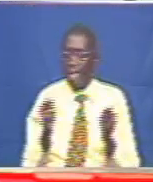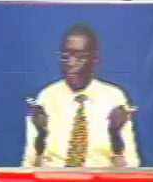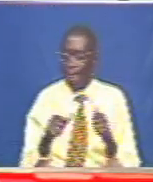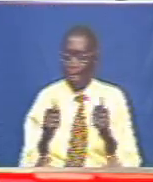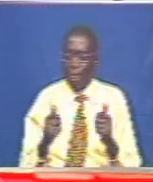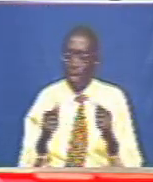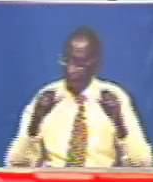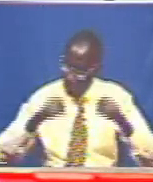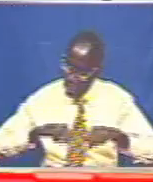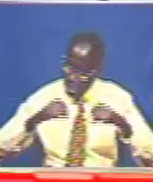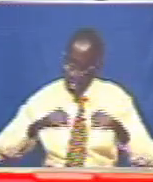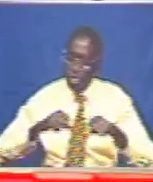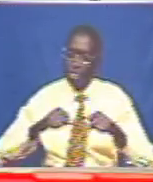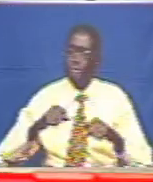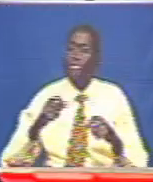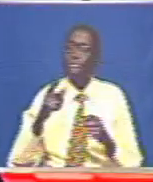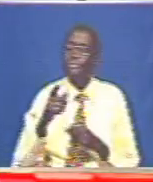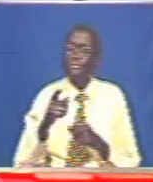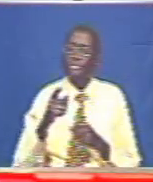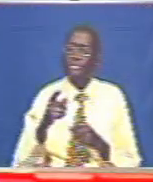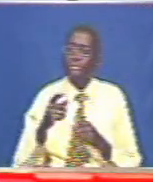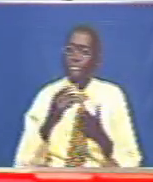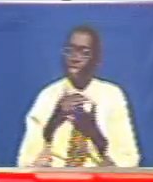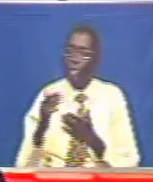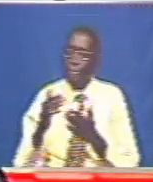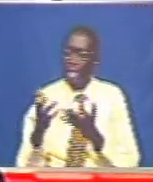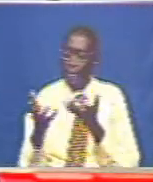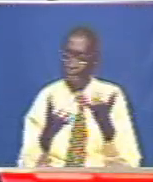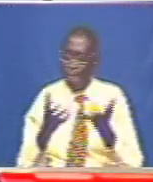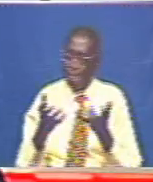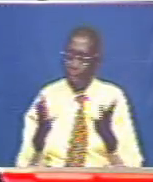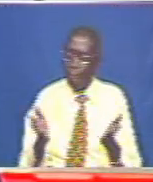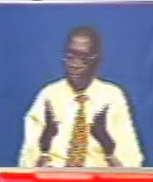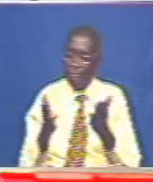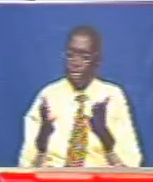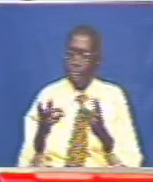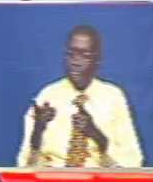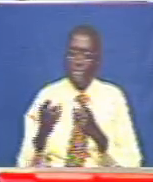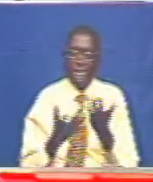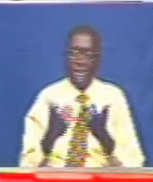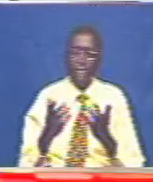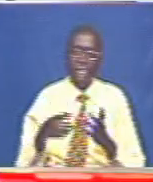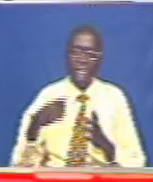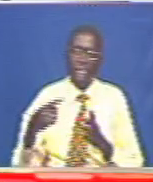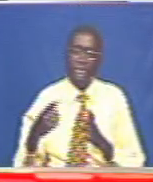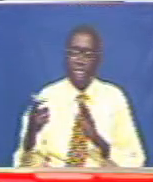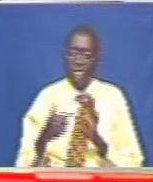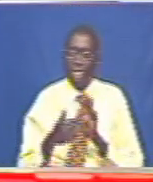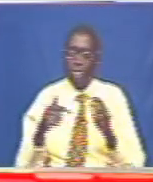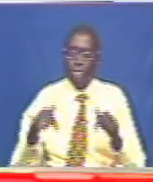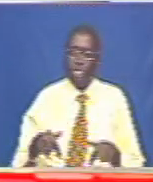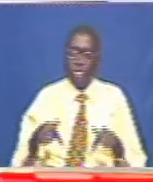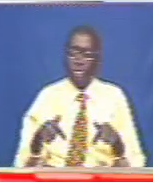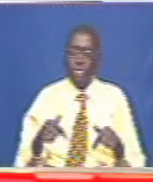it possible and can it be done that actually cooperative business model can also be promoted along our service industry? Mm-hmm. For example, today,